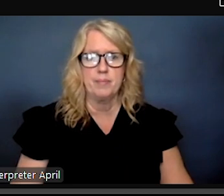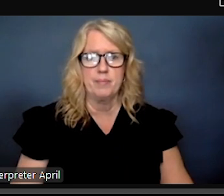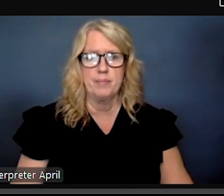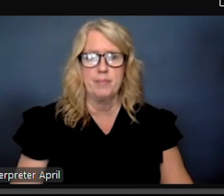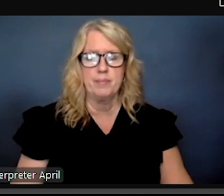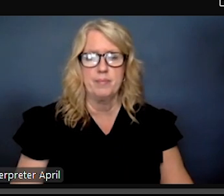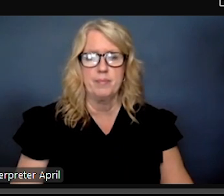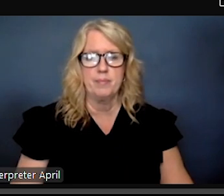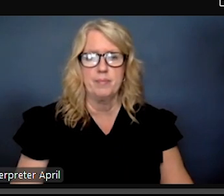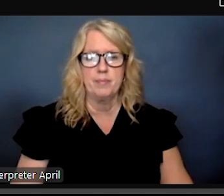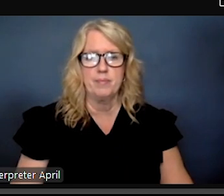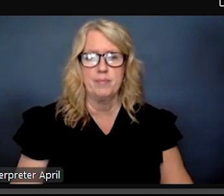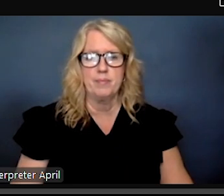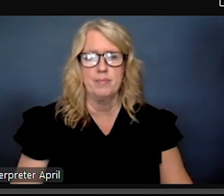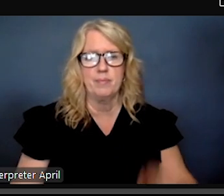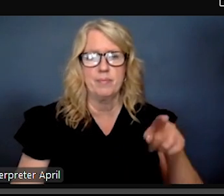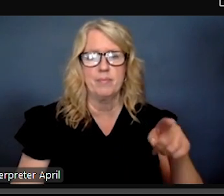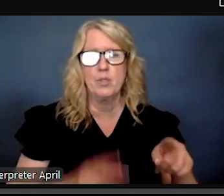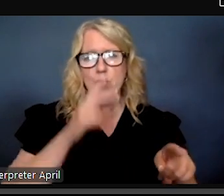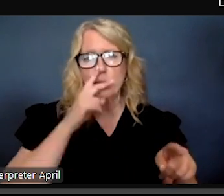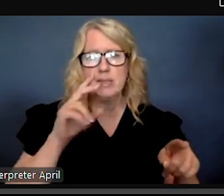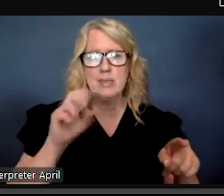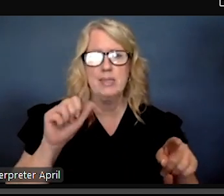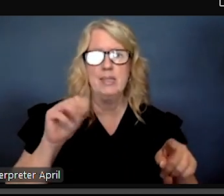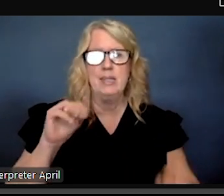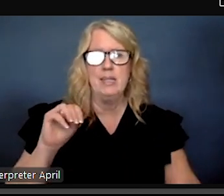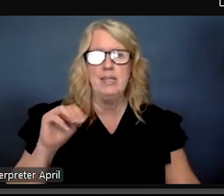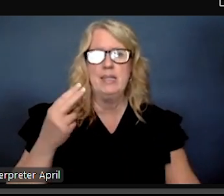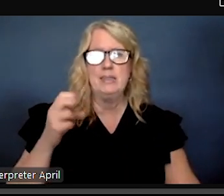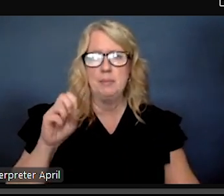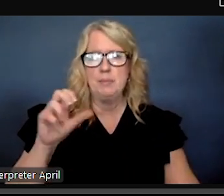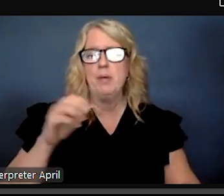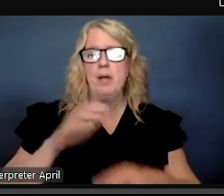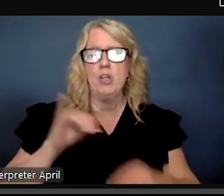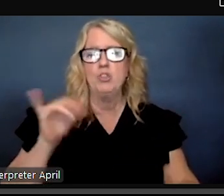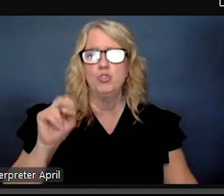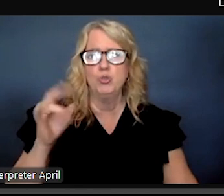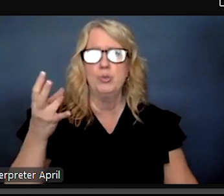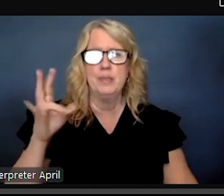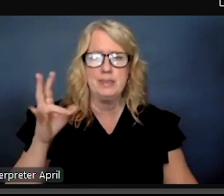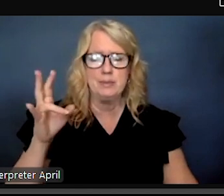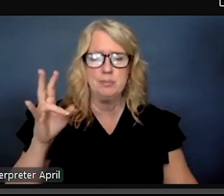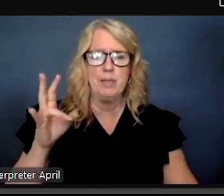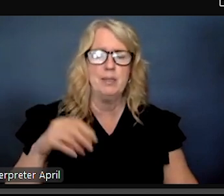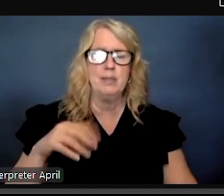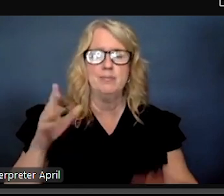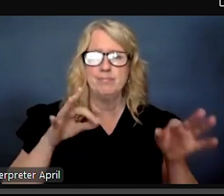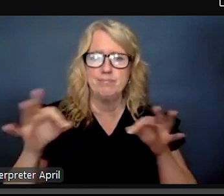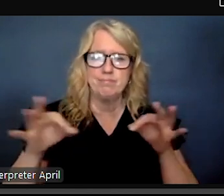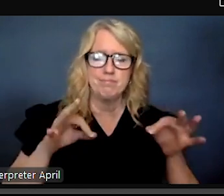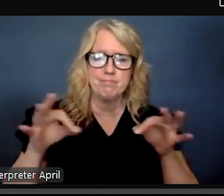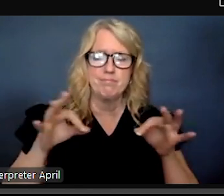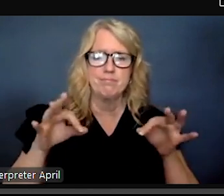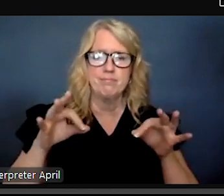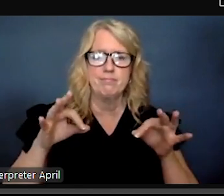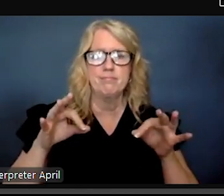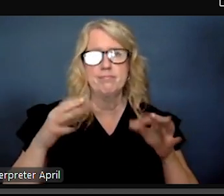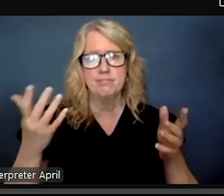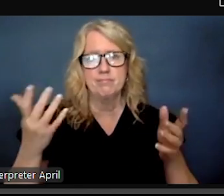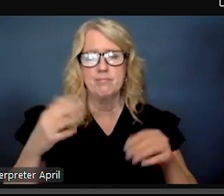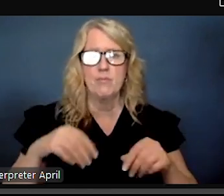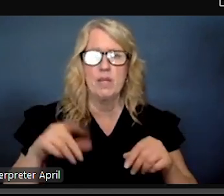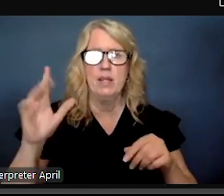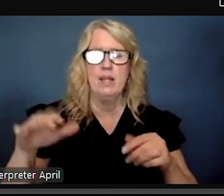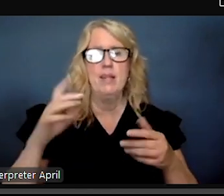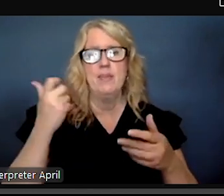And so here you can see the statement that SAMHSA released on June 17th explaining the fact that they're